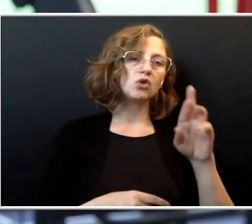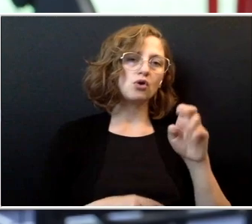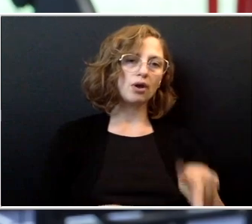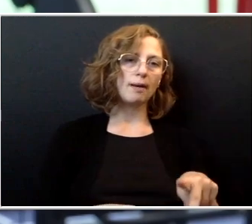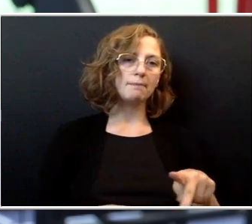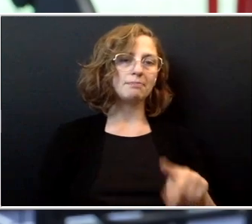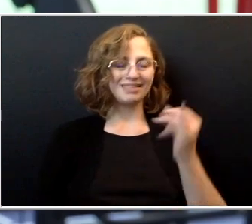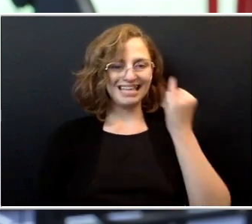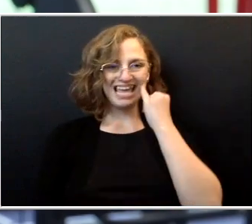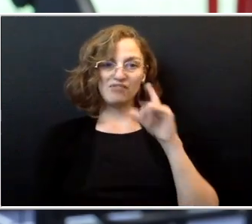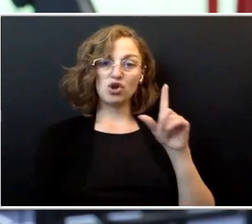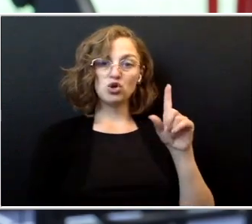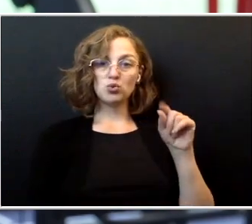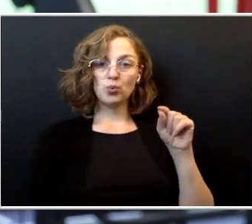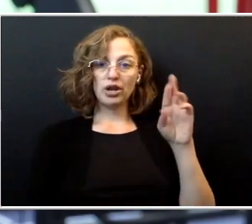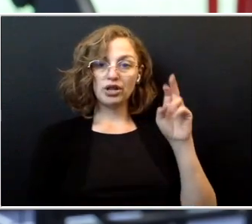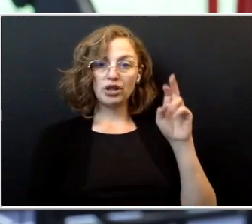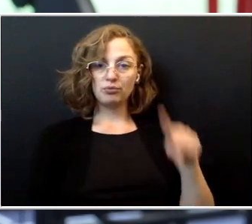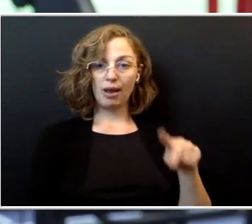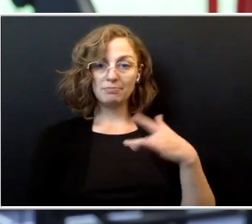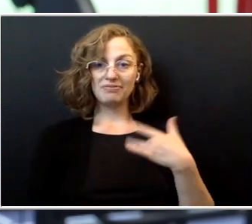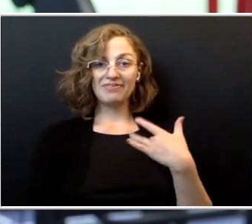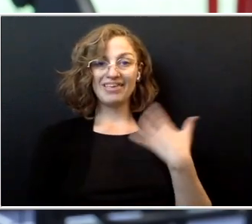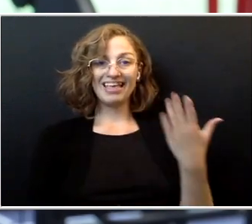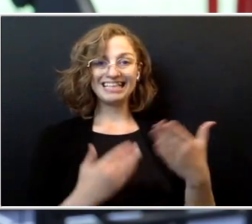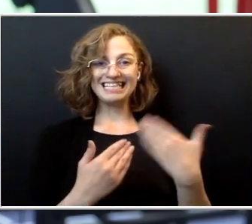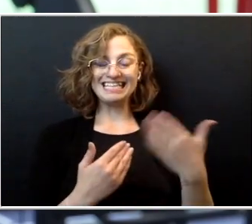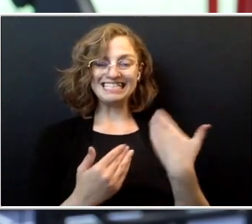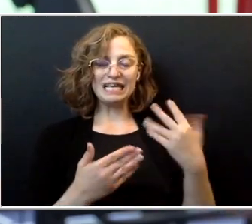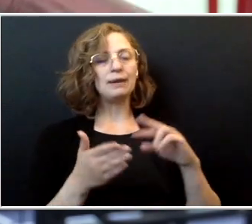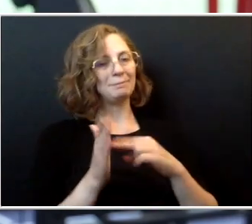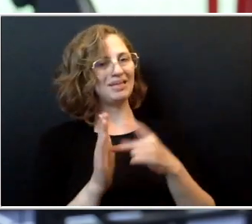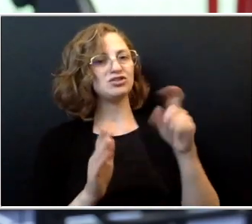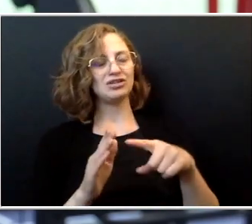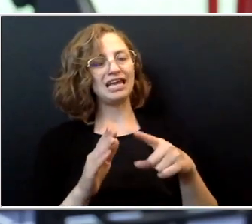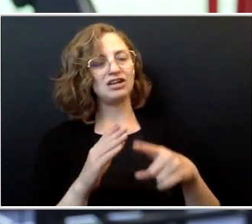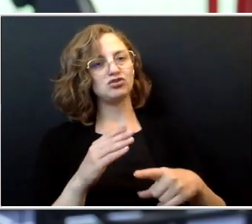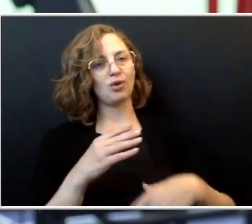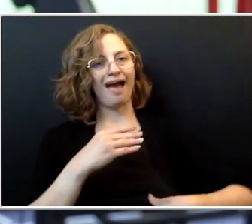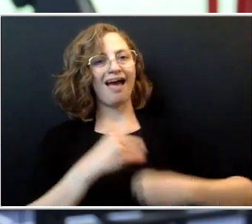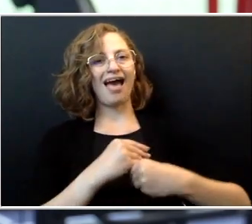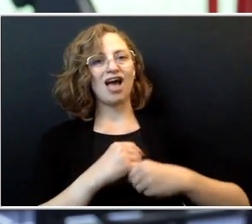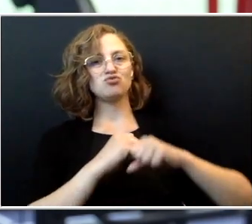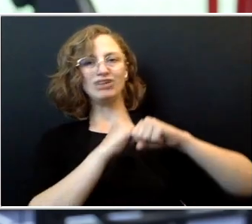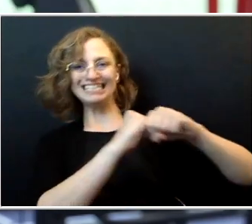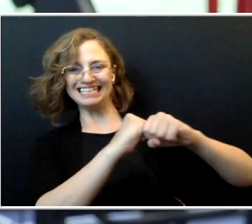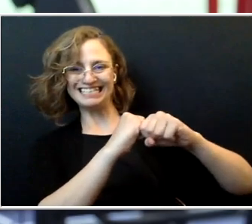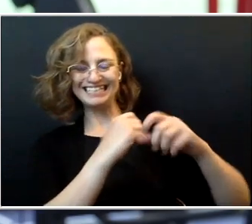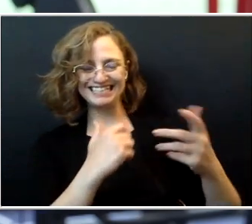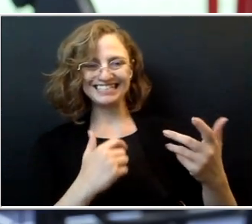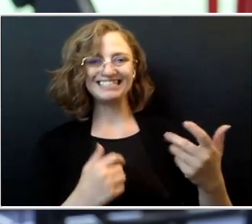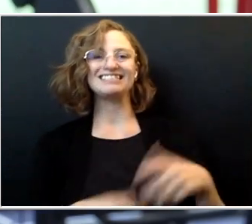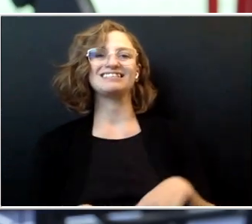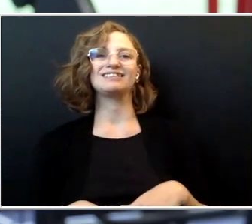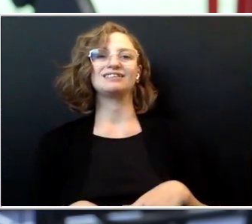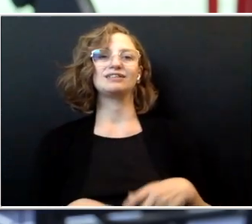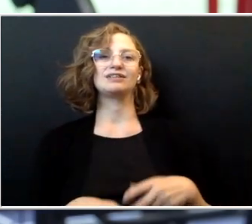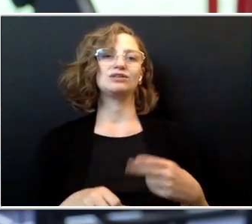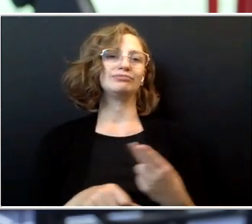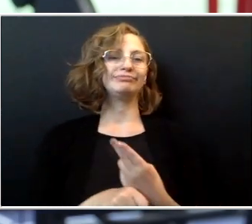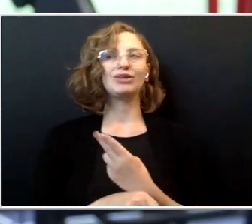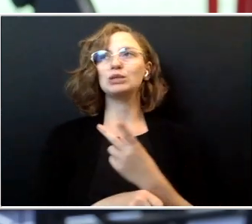want to add more resistance than just body weight, or increase the size of like your water bottle that you're using, move up to a 5-pound dumbbell or